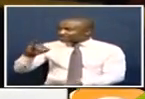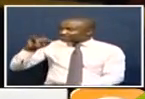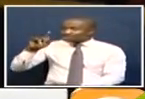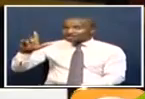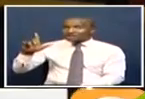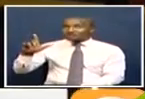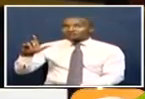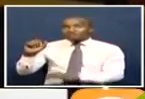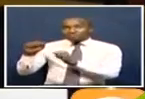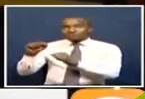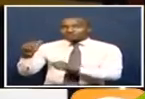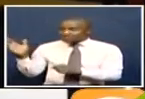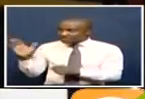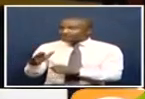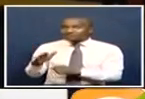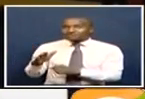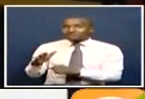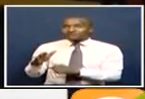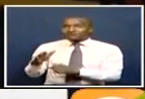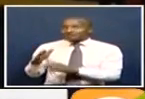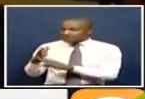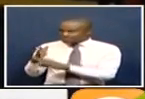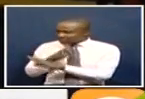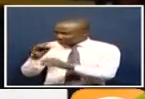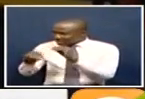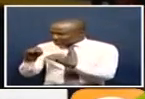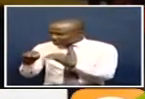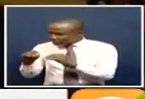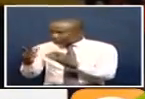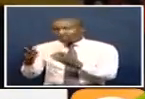before the elections, before right? Before the elections. Oh, you didn't say you weren't going to come. No. Before the elections. All right, okay. I said that.